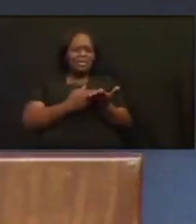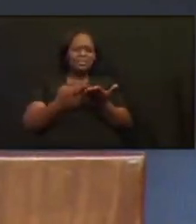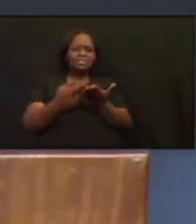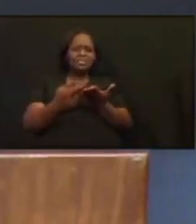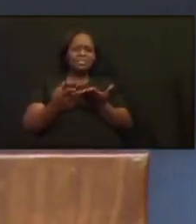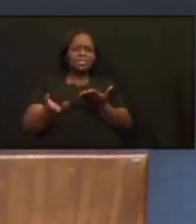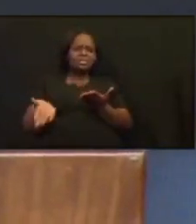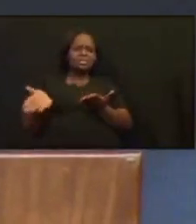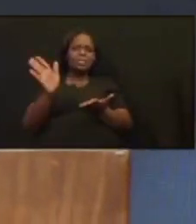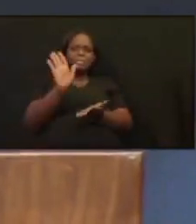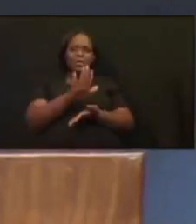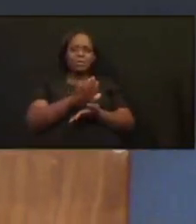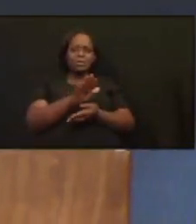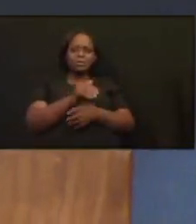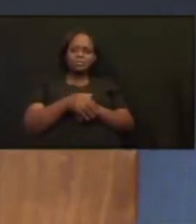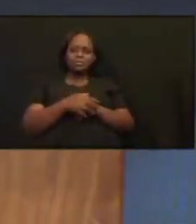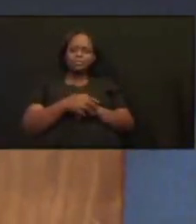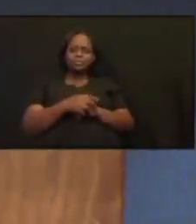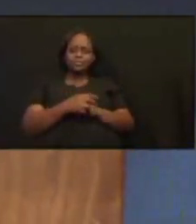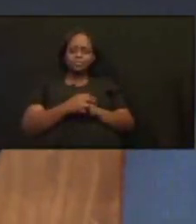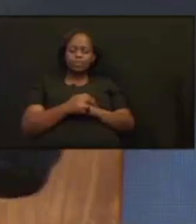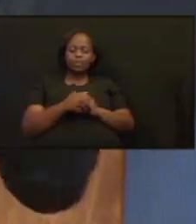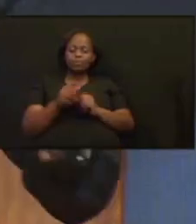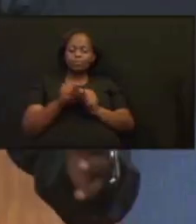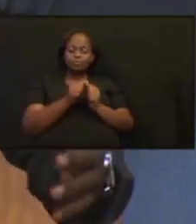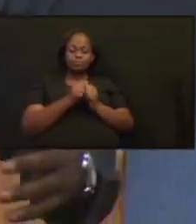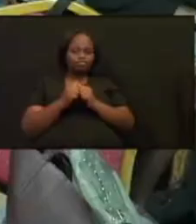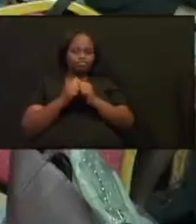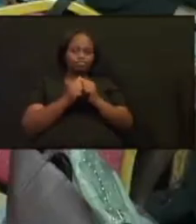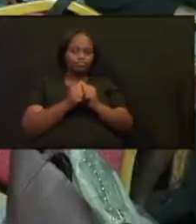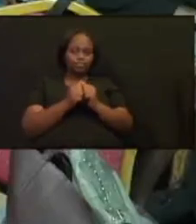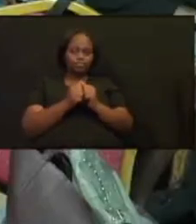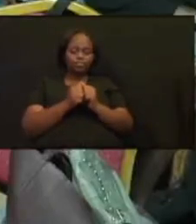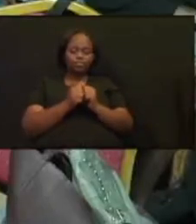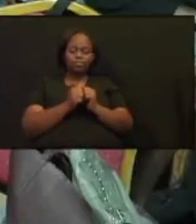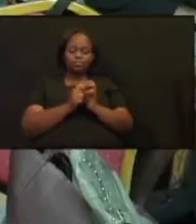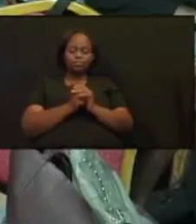true holiness. Are we together?